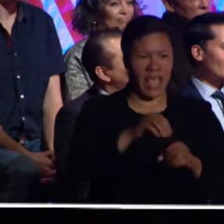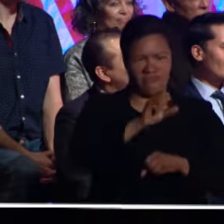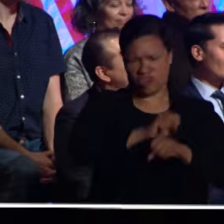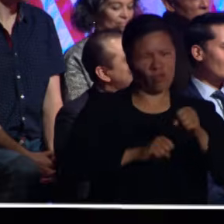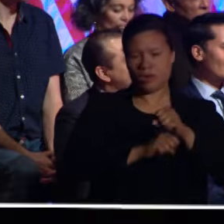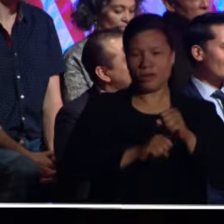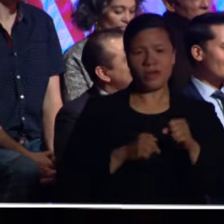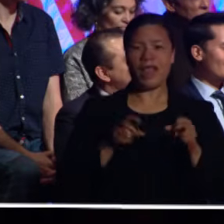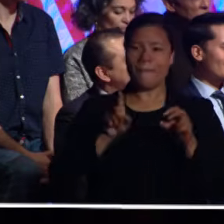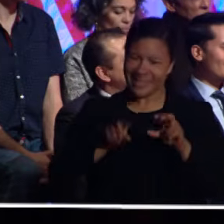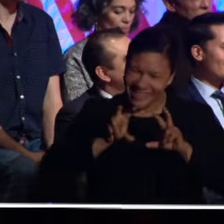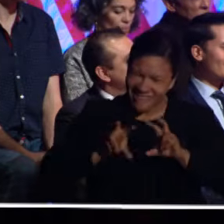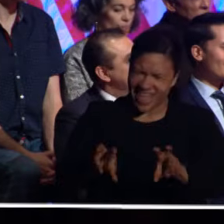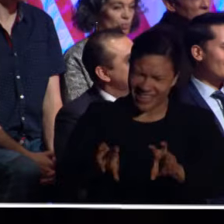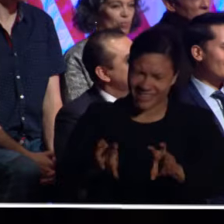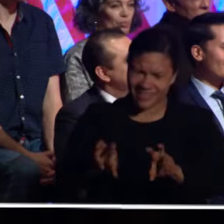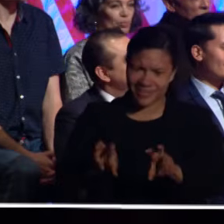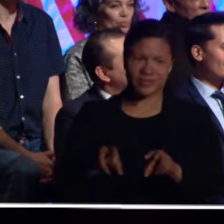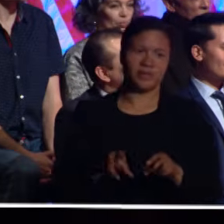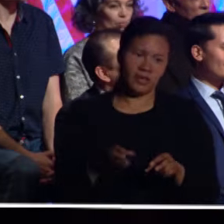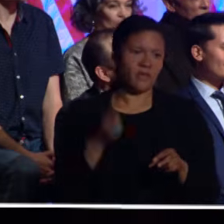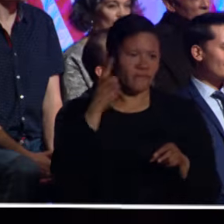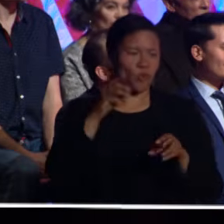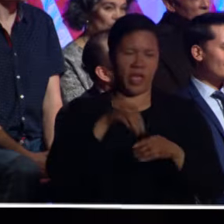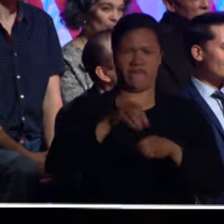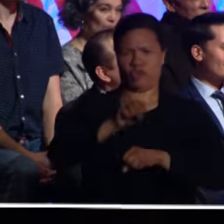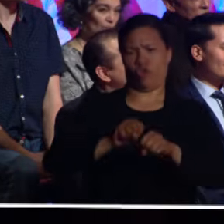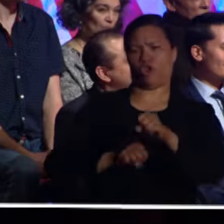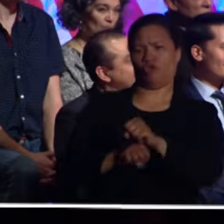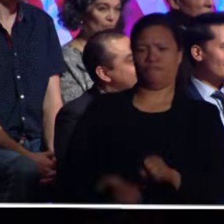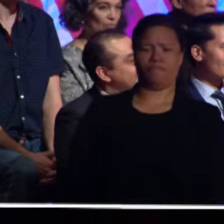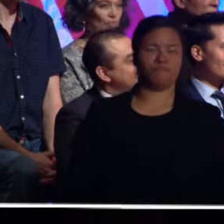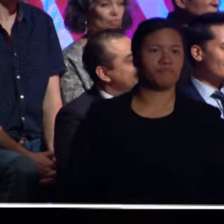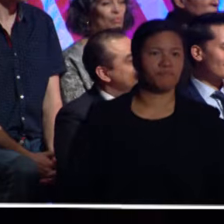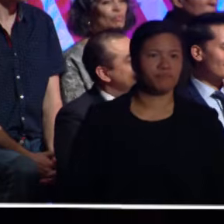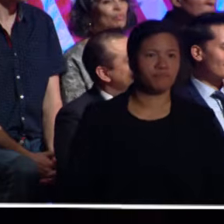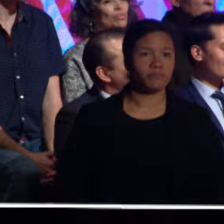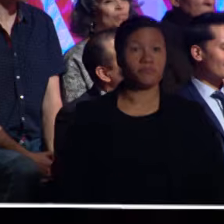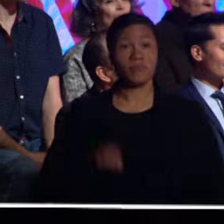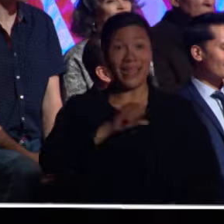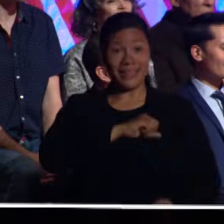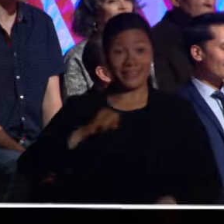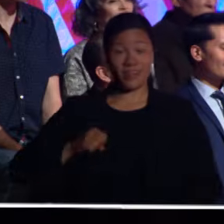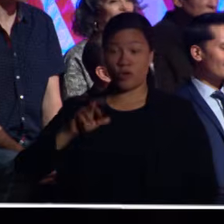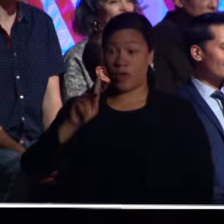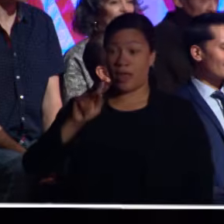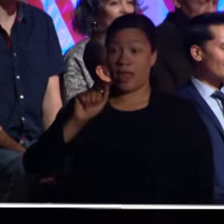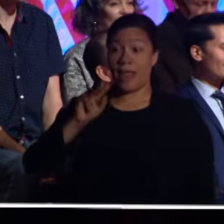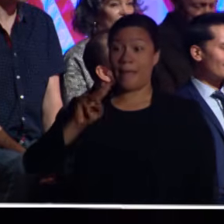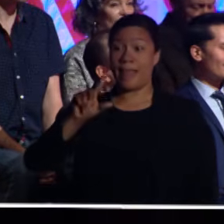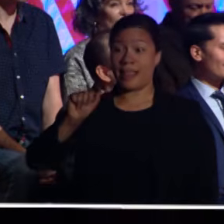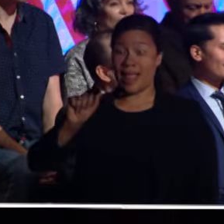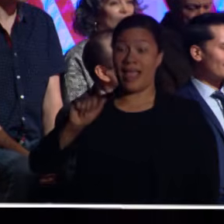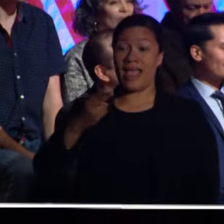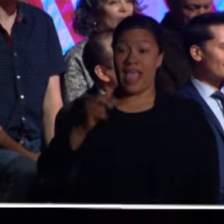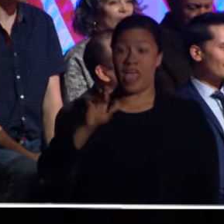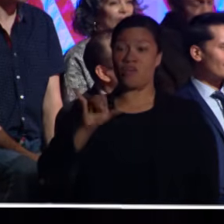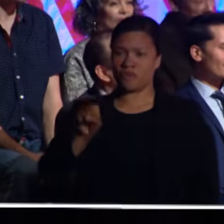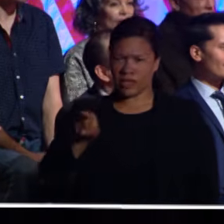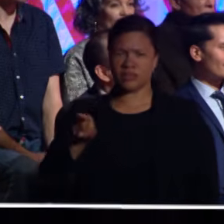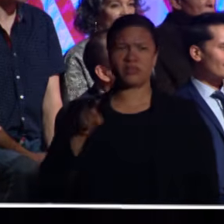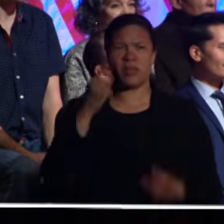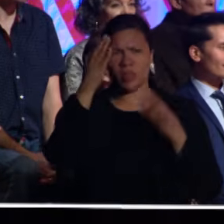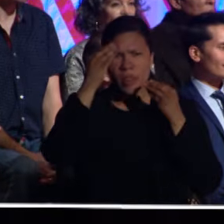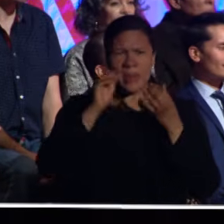actually investing in infrastructure. And Senator Kamala Harris, who like us, is looking at how we can use